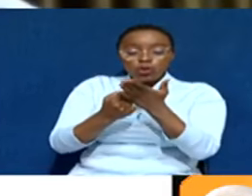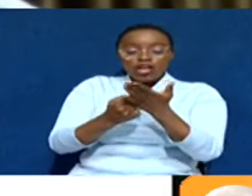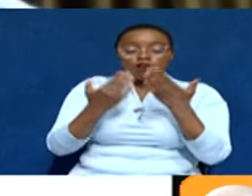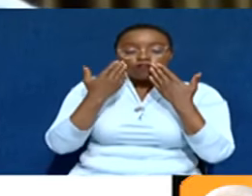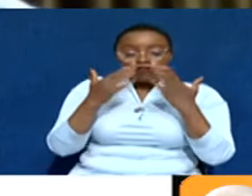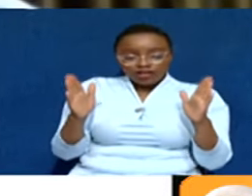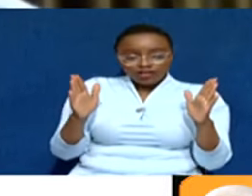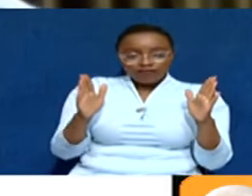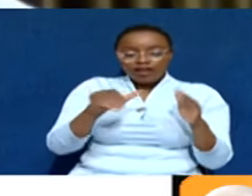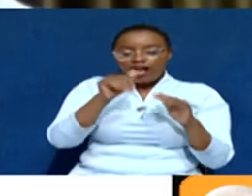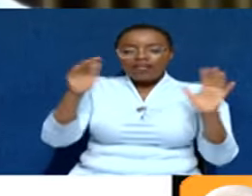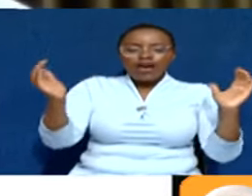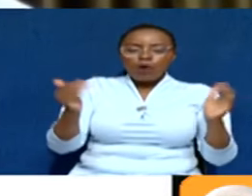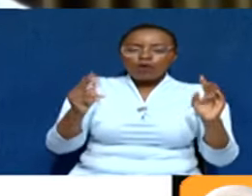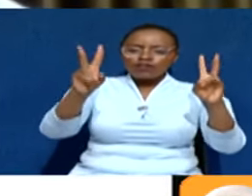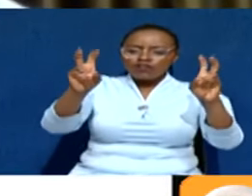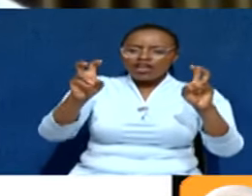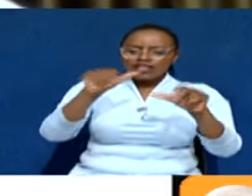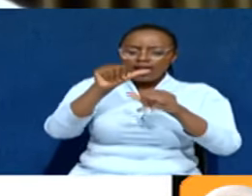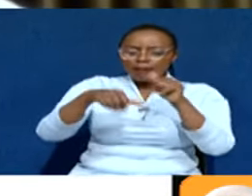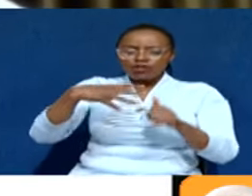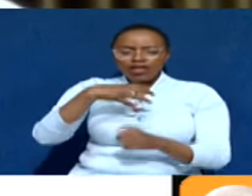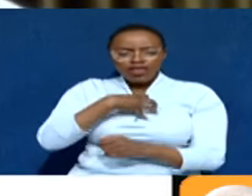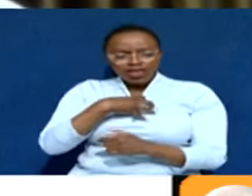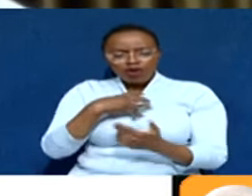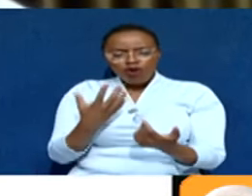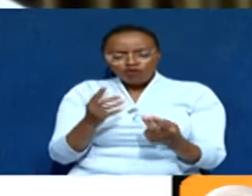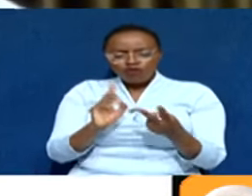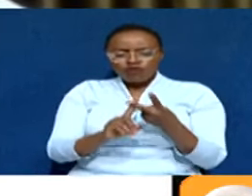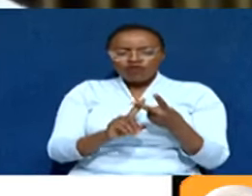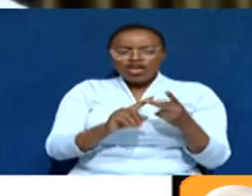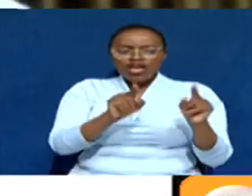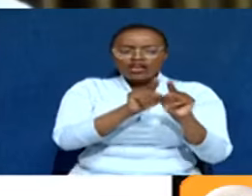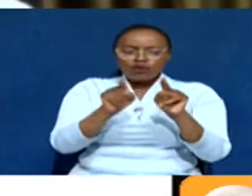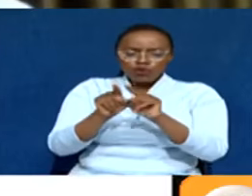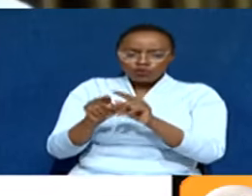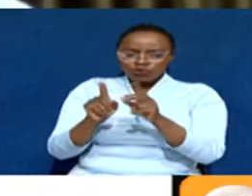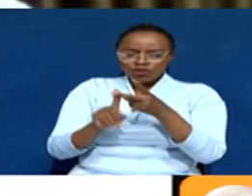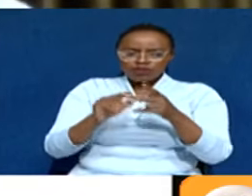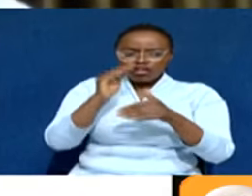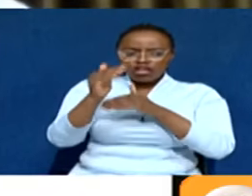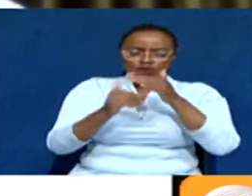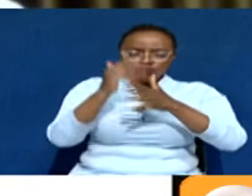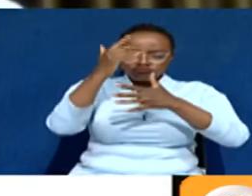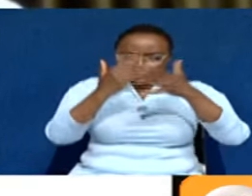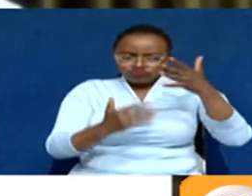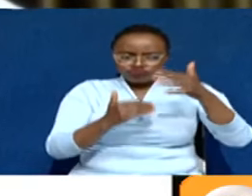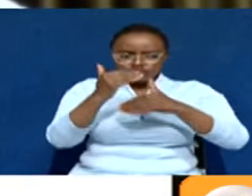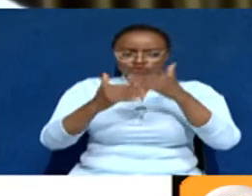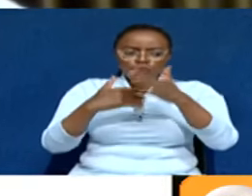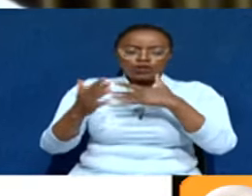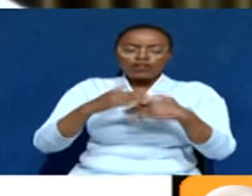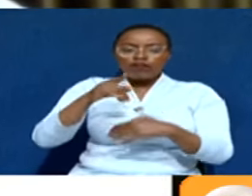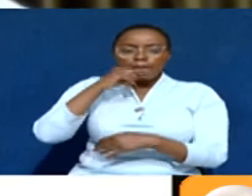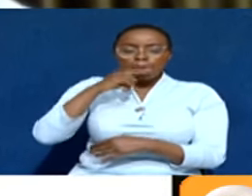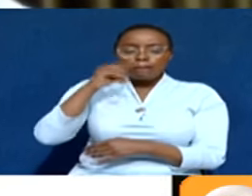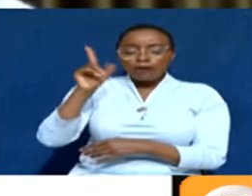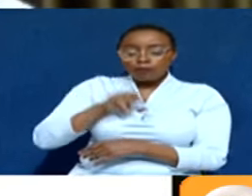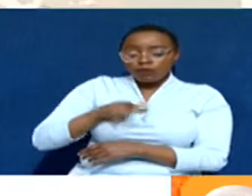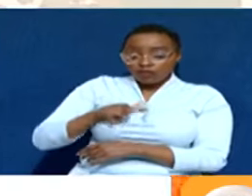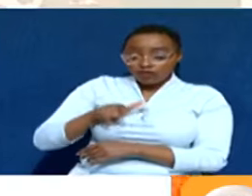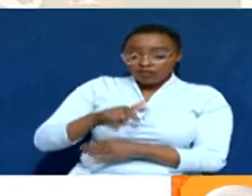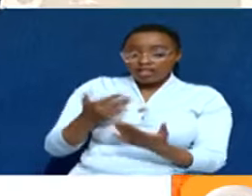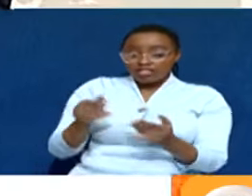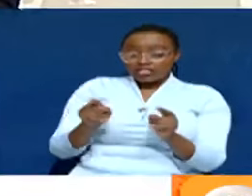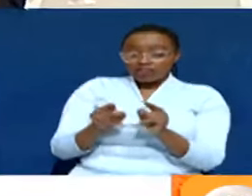negotiated other welfare issues like off-duty days and all those kind of what has been mentioned. Do you see